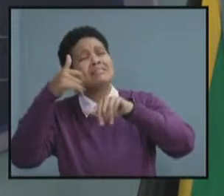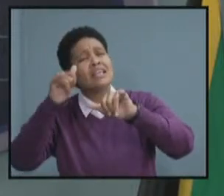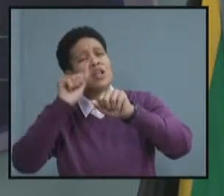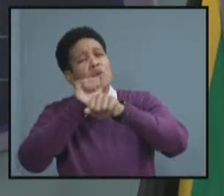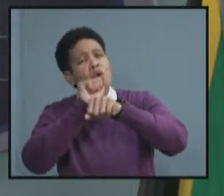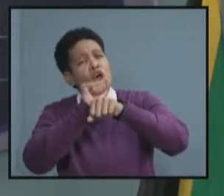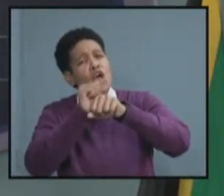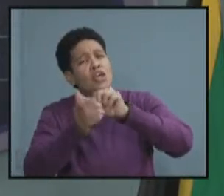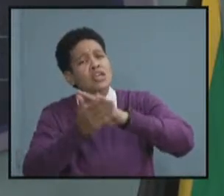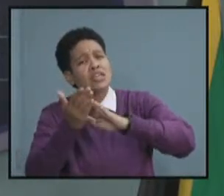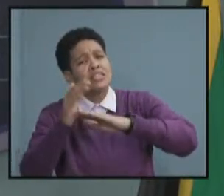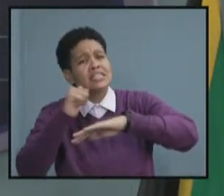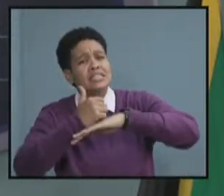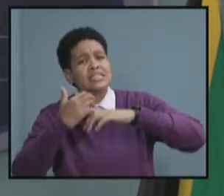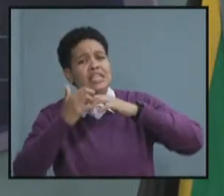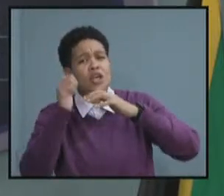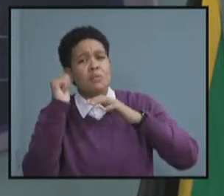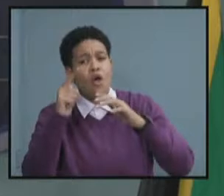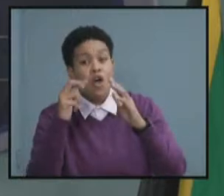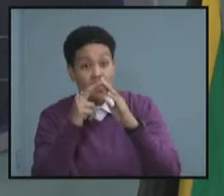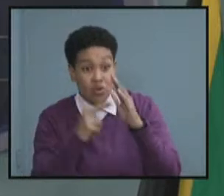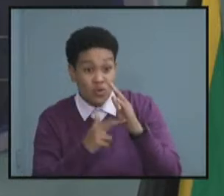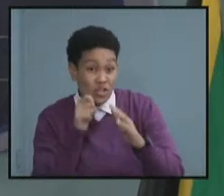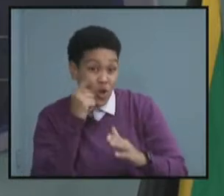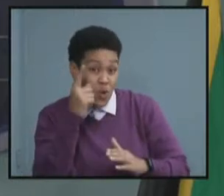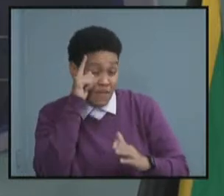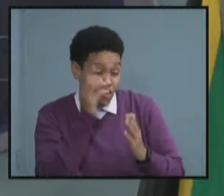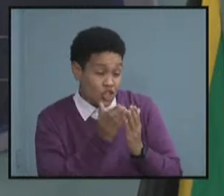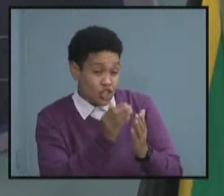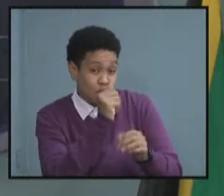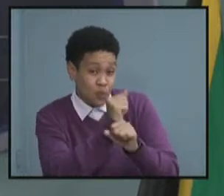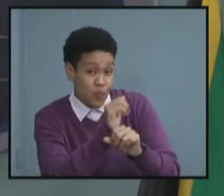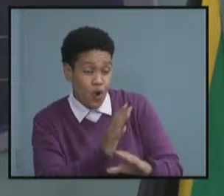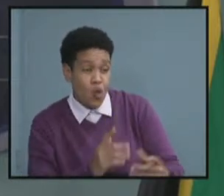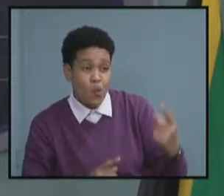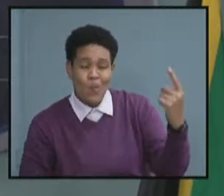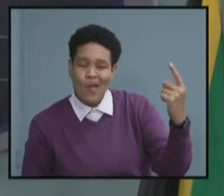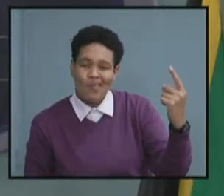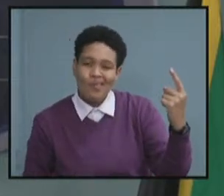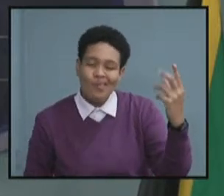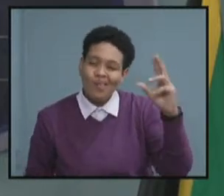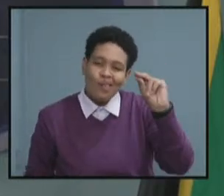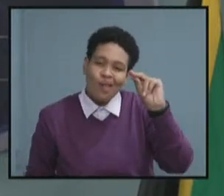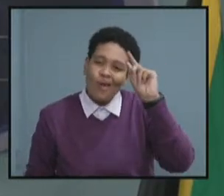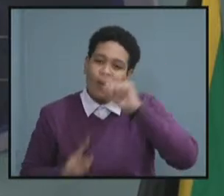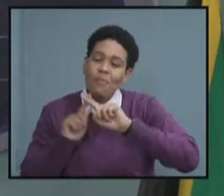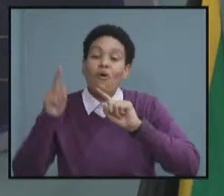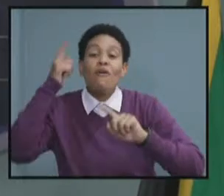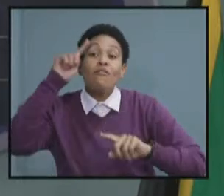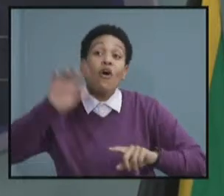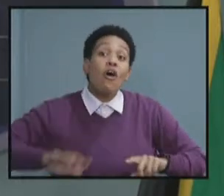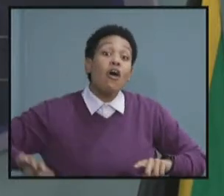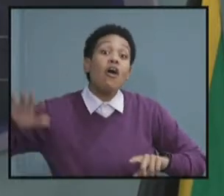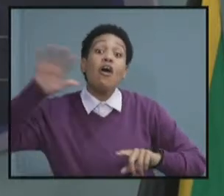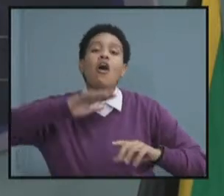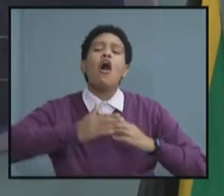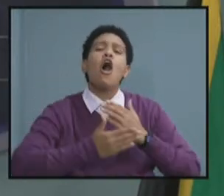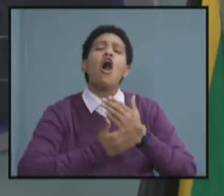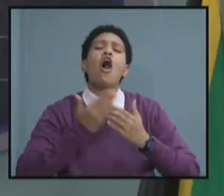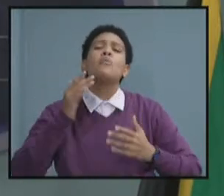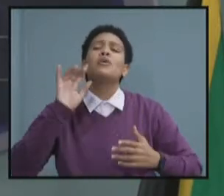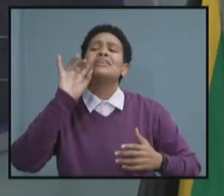put in place all the measures, not just for ship workers, but also for the